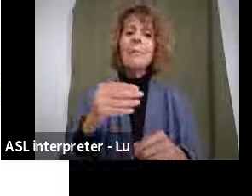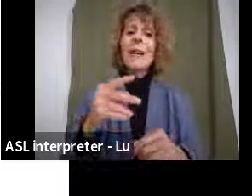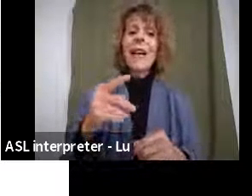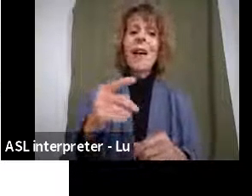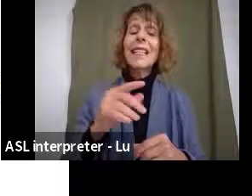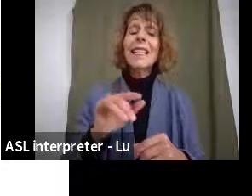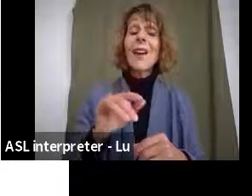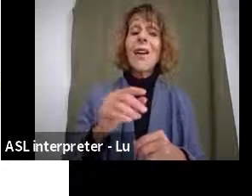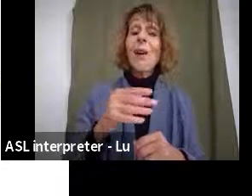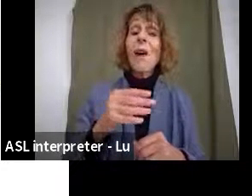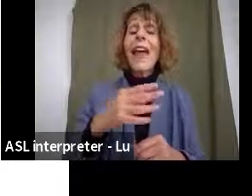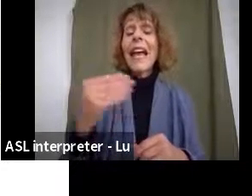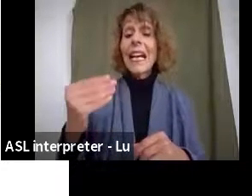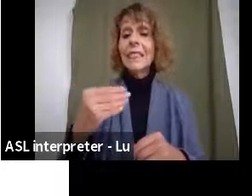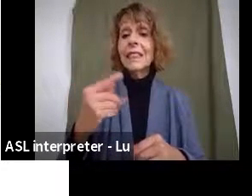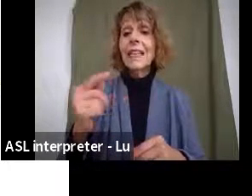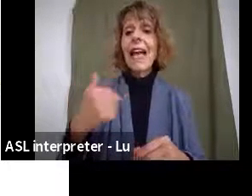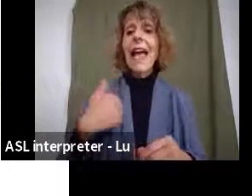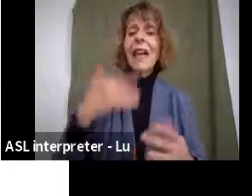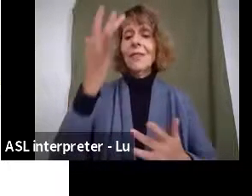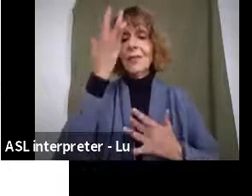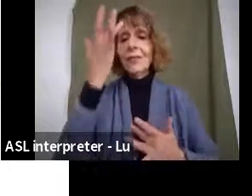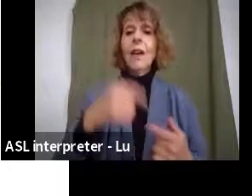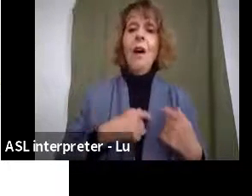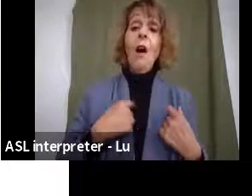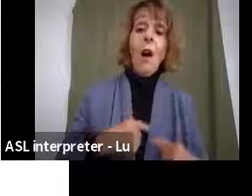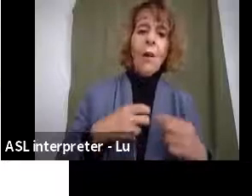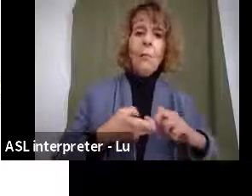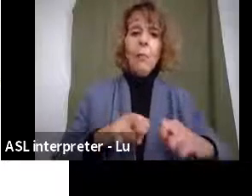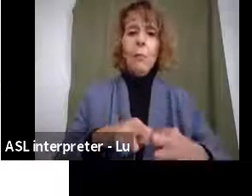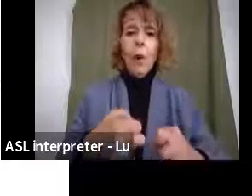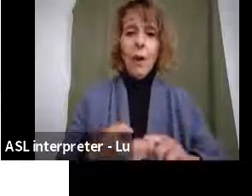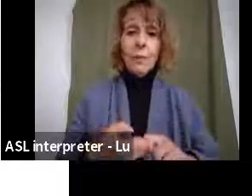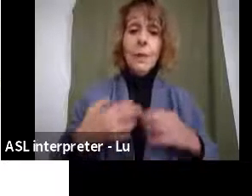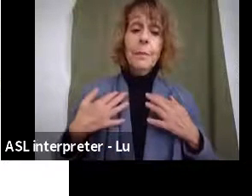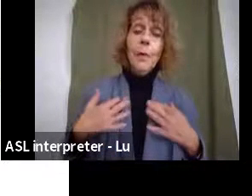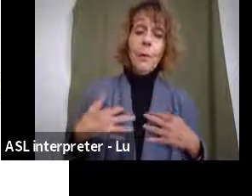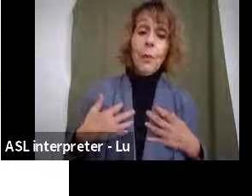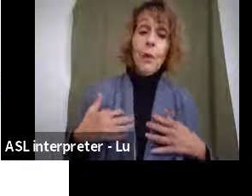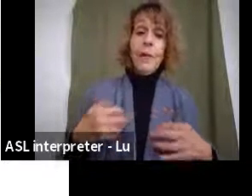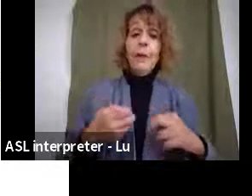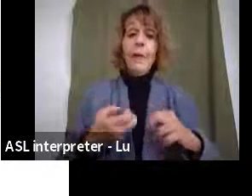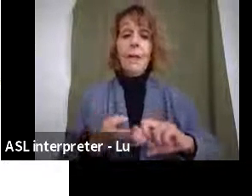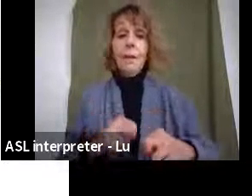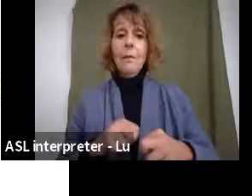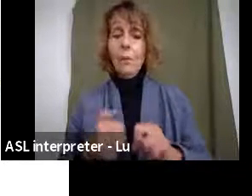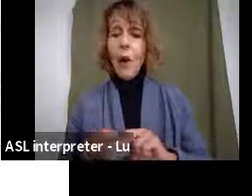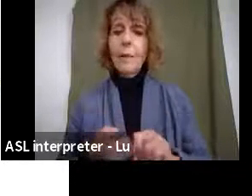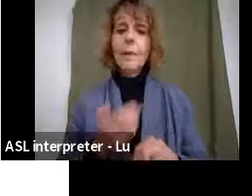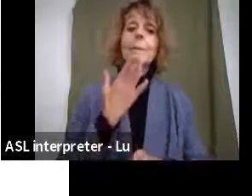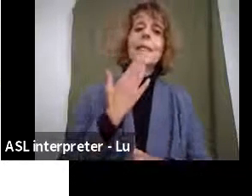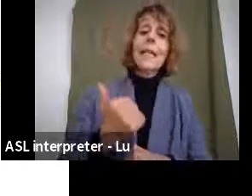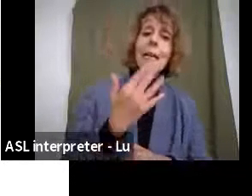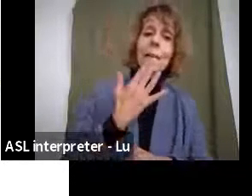sensory disabilities. So as we age, we are more likely to lose some of our